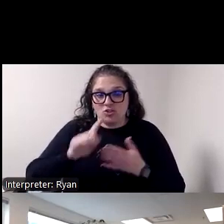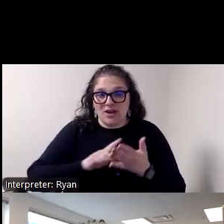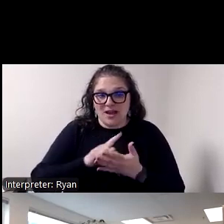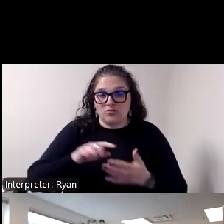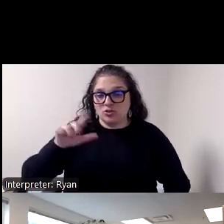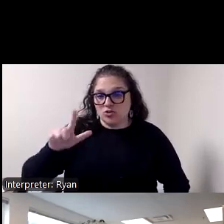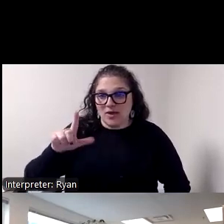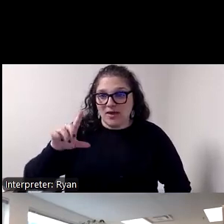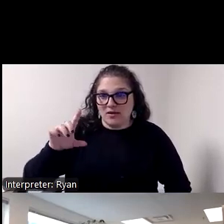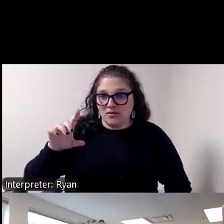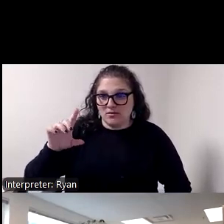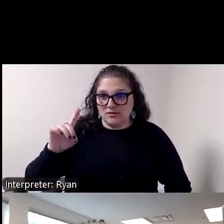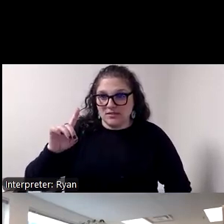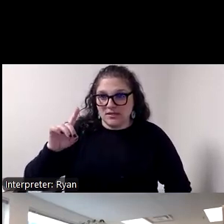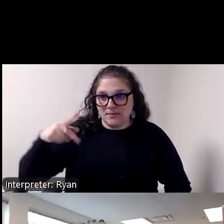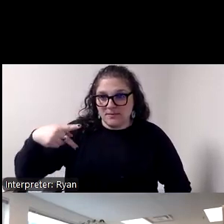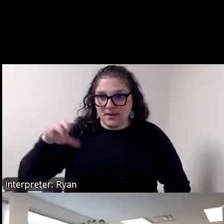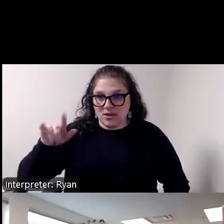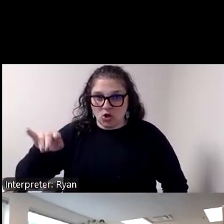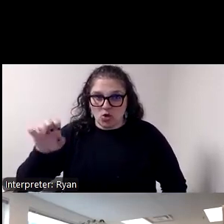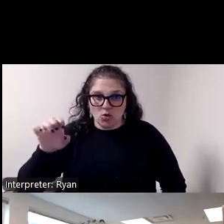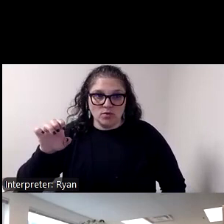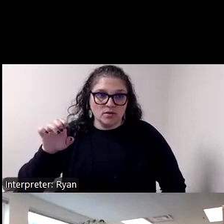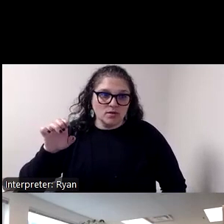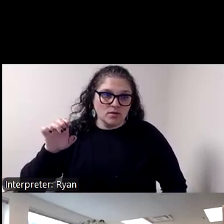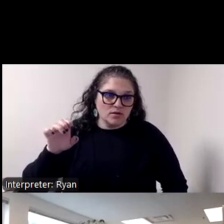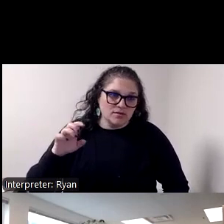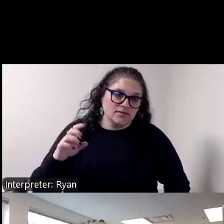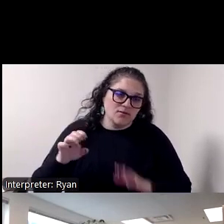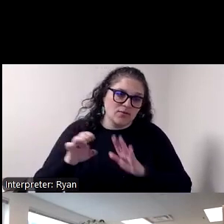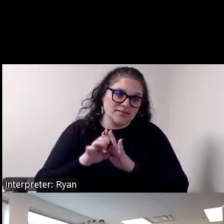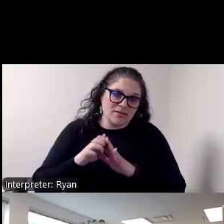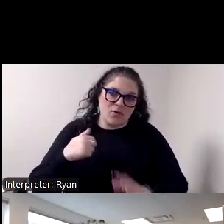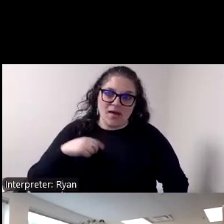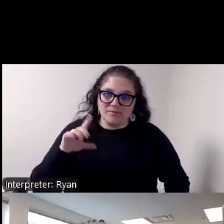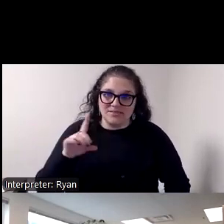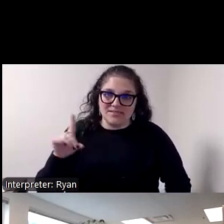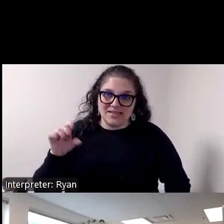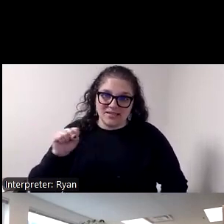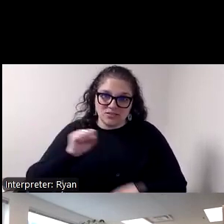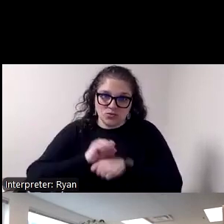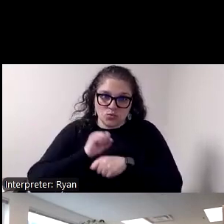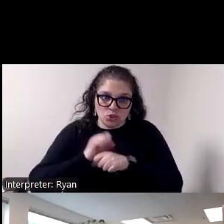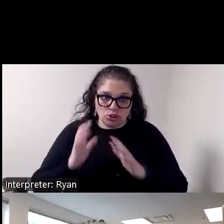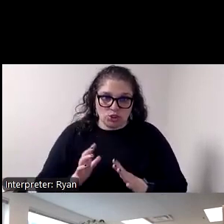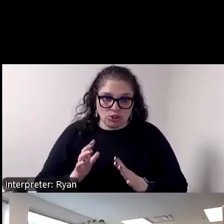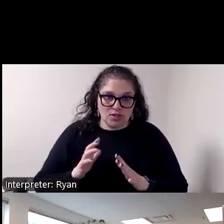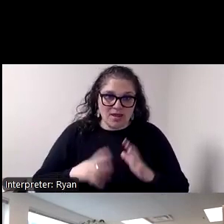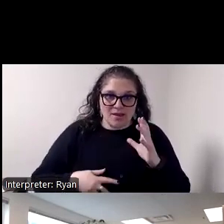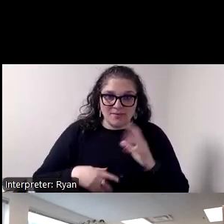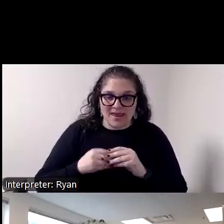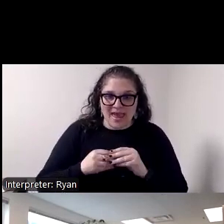override code right here. So like say I'm a DDS employee, I'm going to go ahead and just